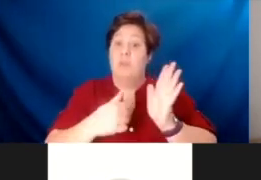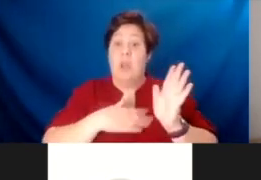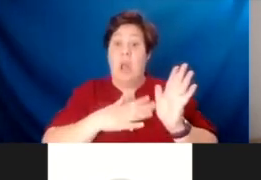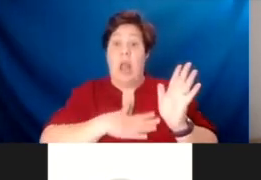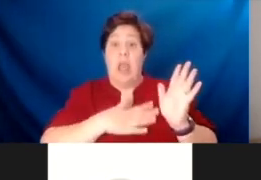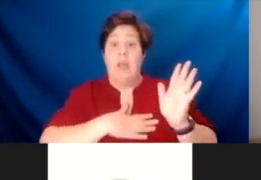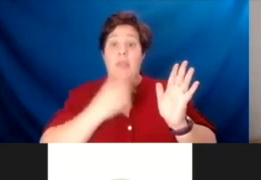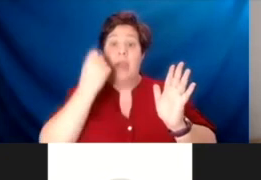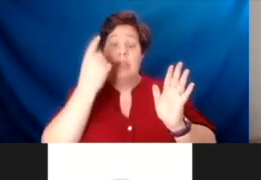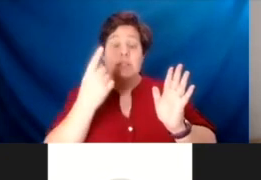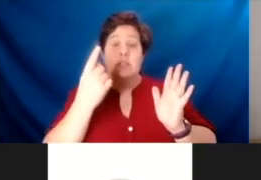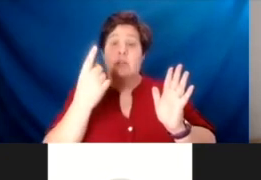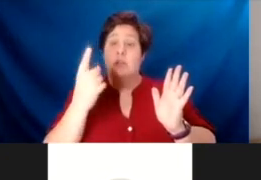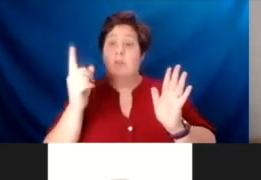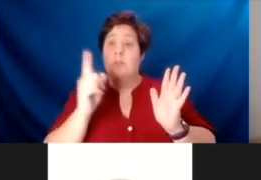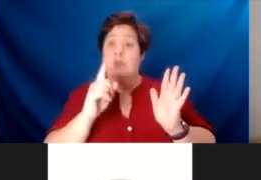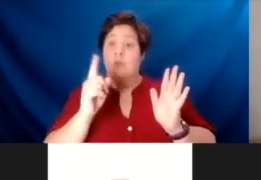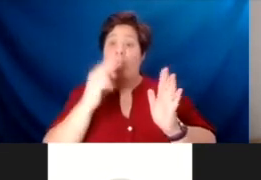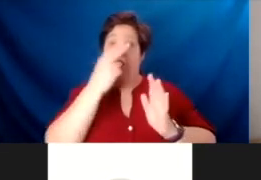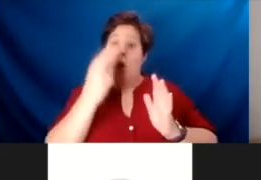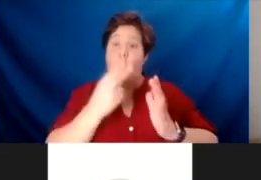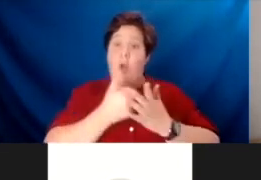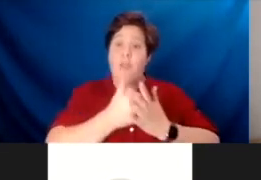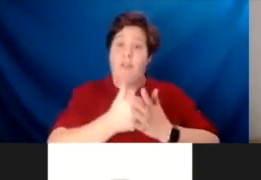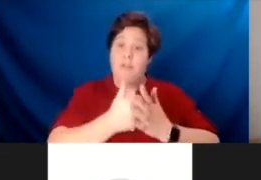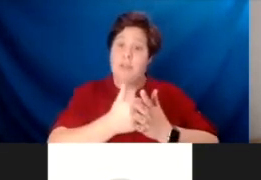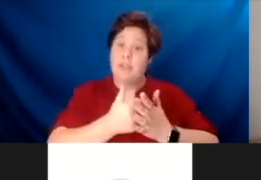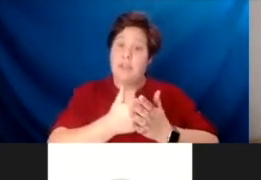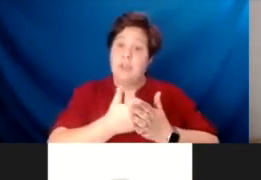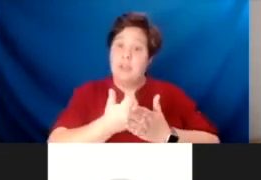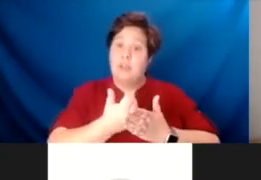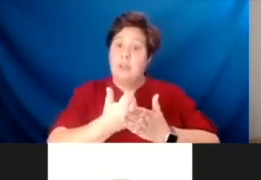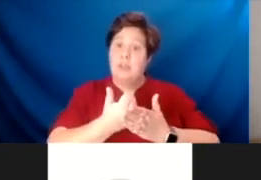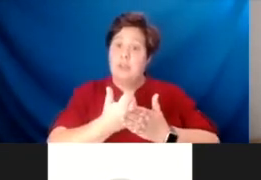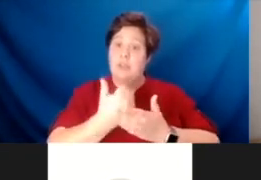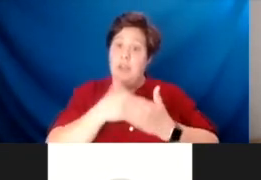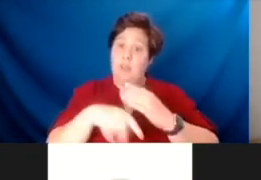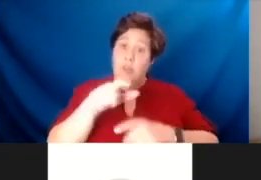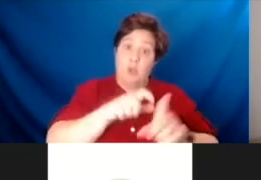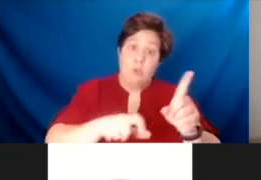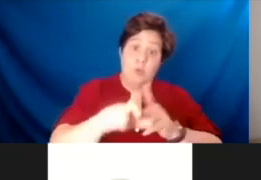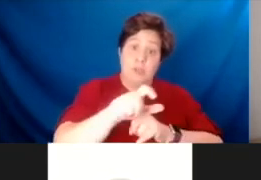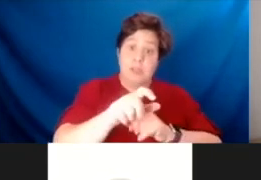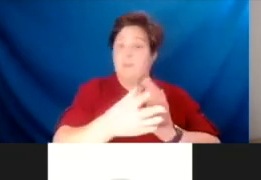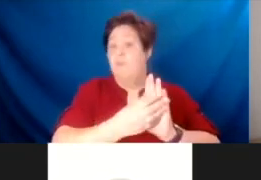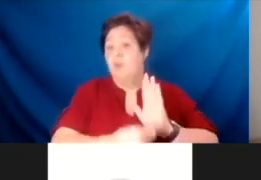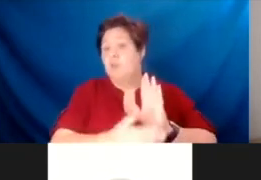of art therapy within the community, for